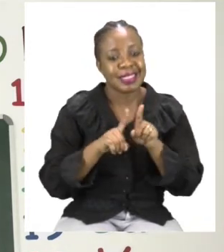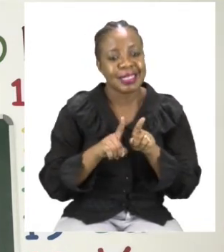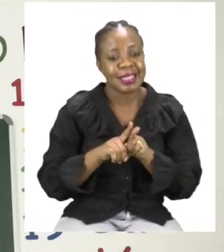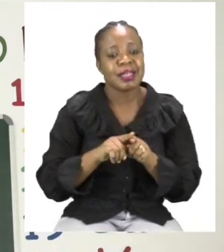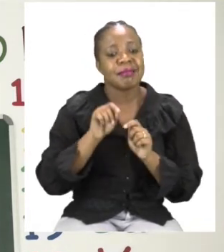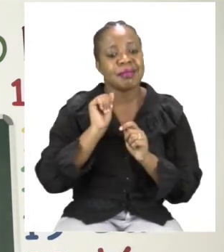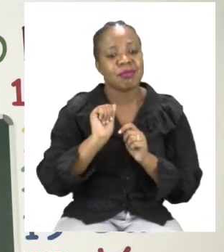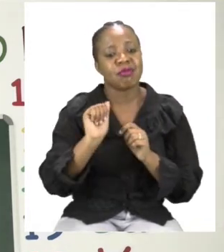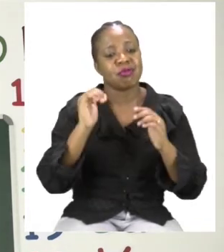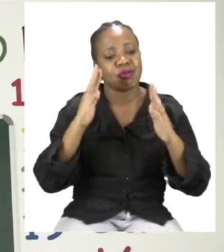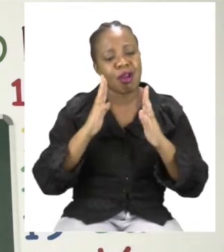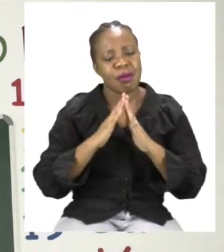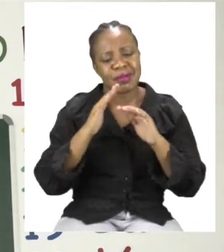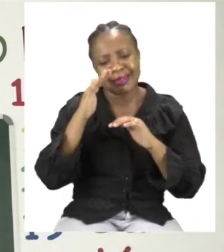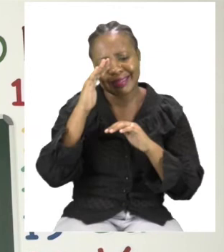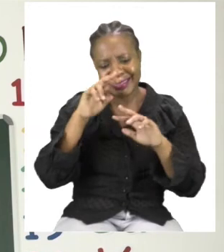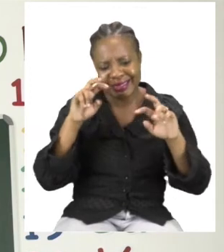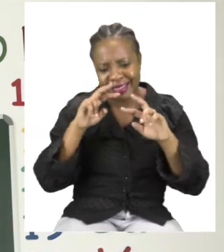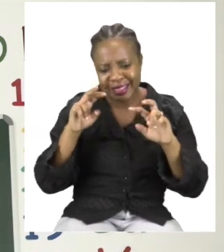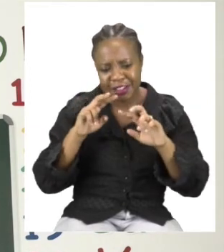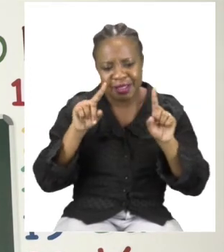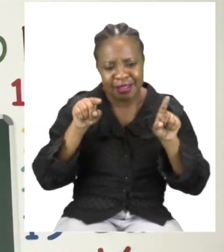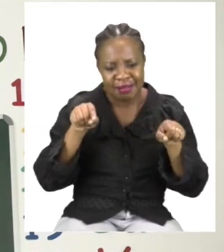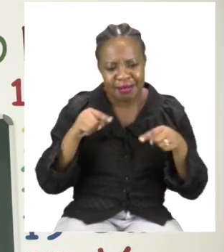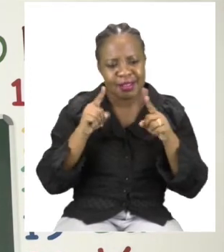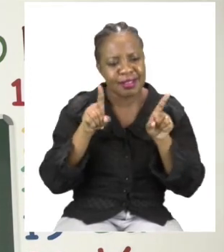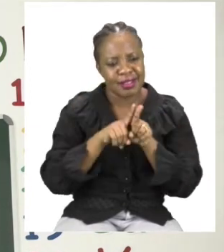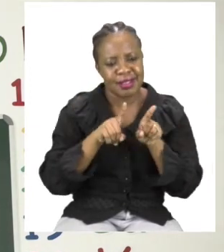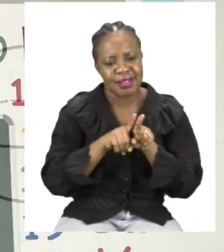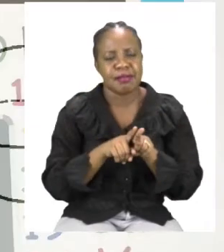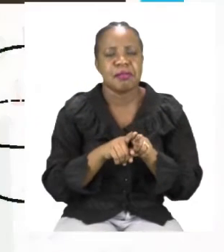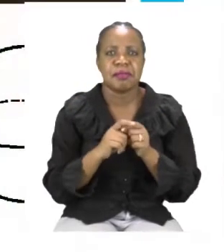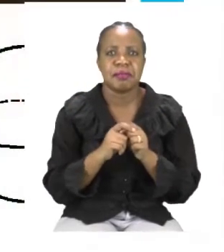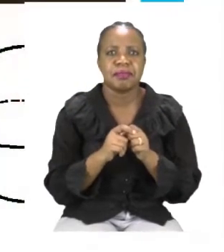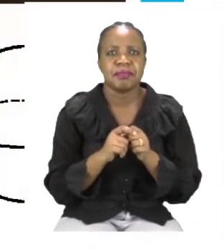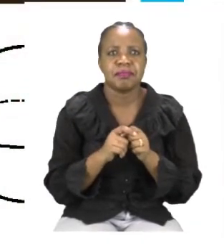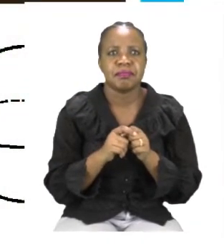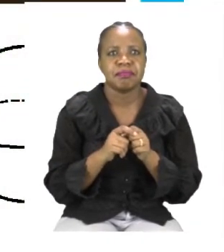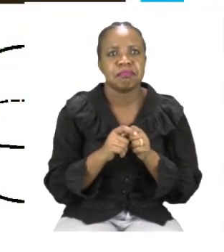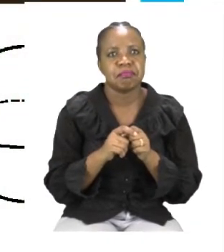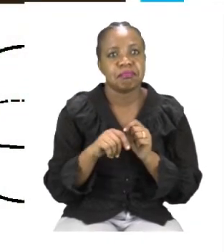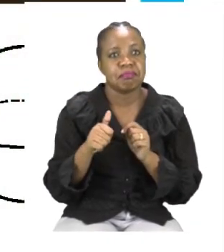a cylinder shape as well. Let's now move on to our other shapes.